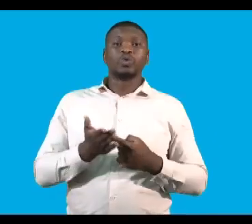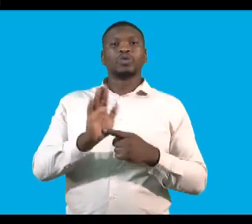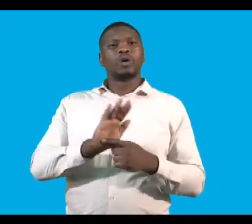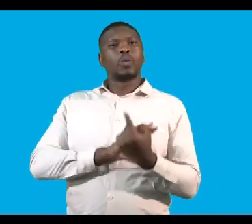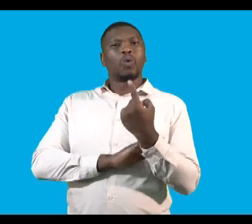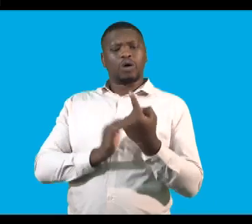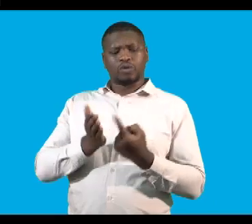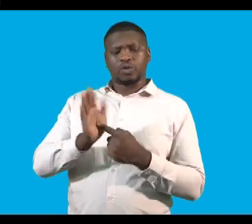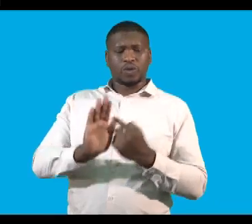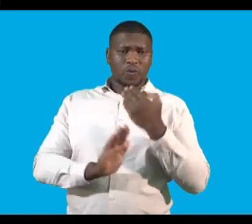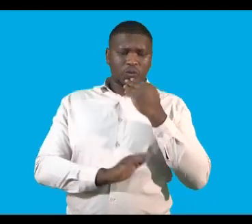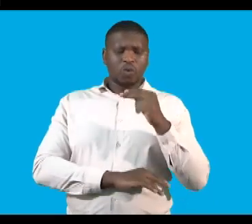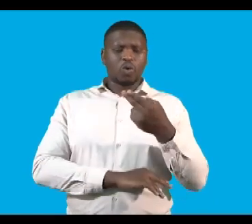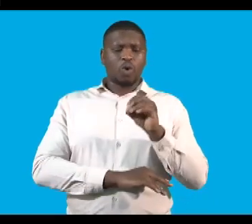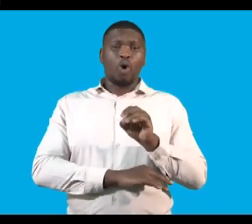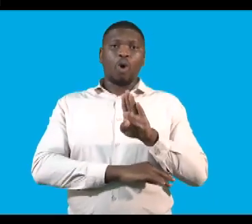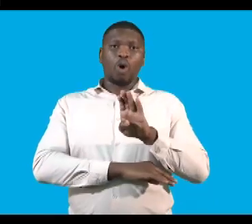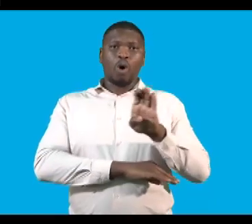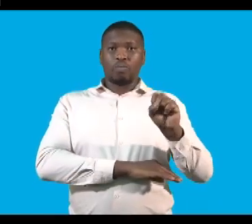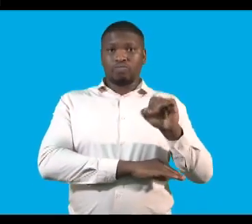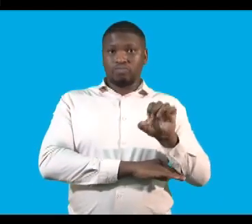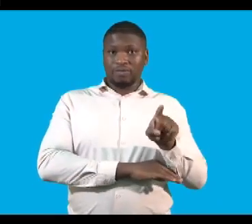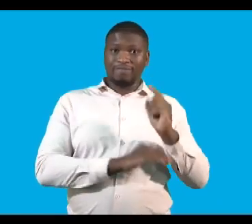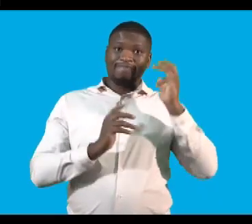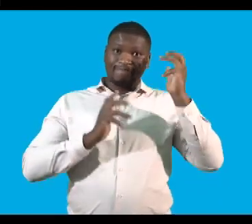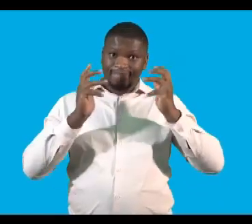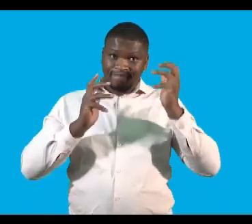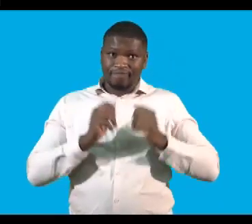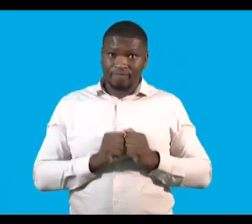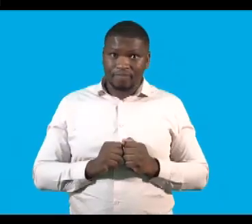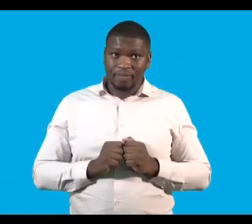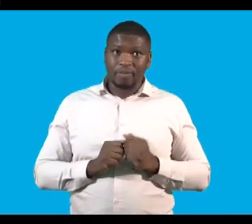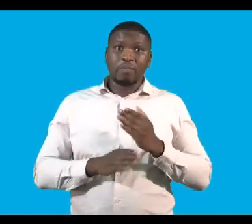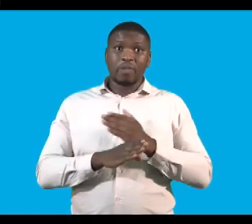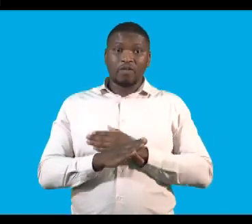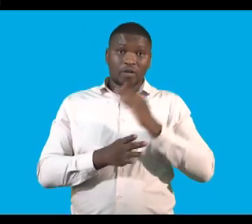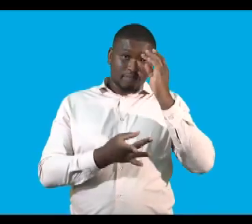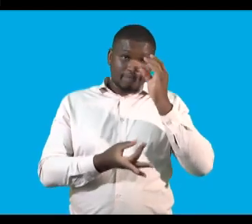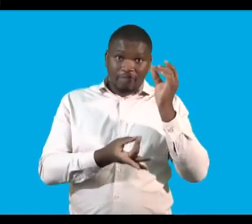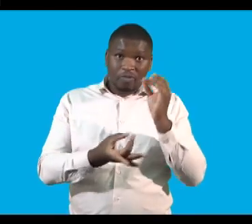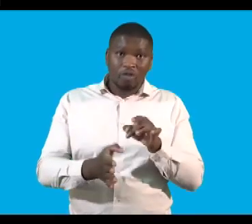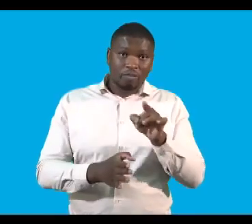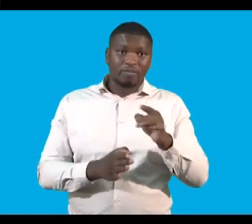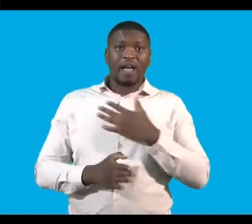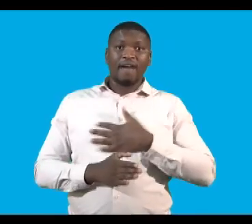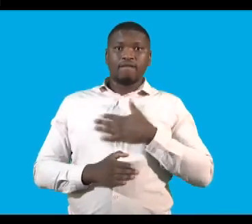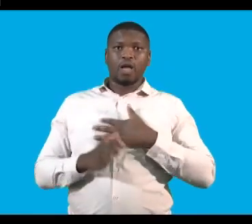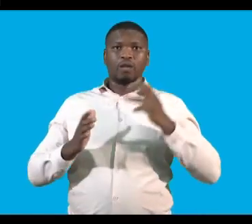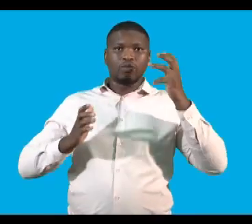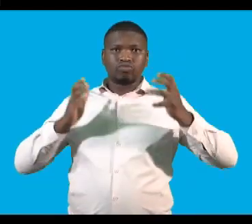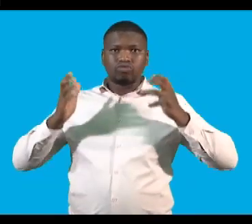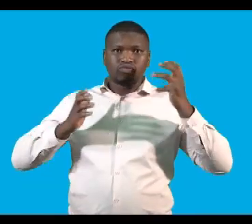indicator reflecting Hobbes' confusion. So they tell you that Hobbes is confused. You must just prove it